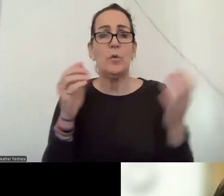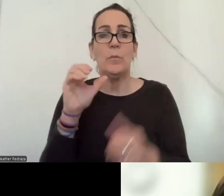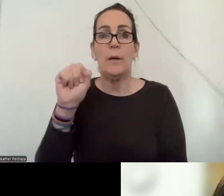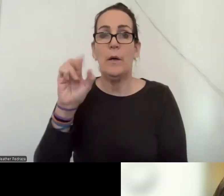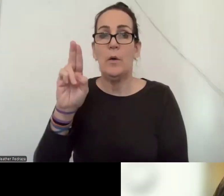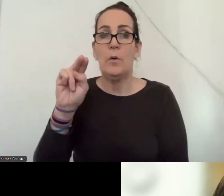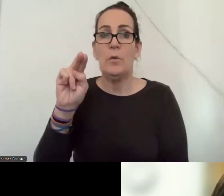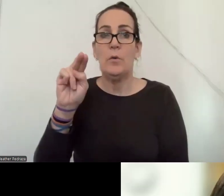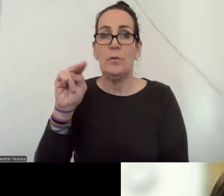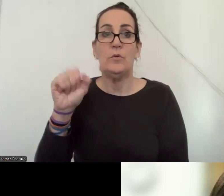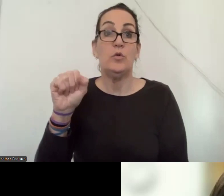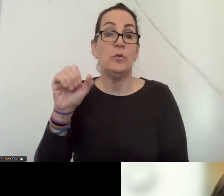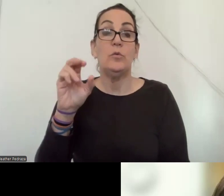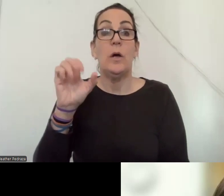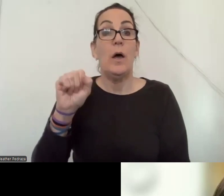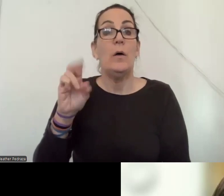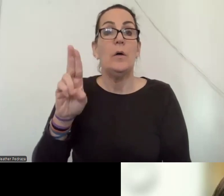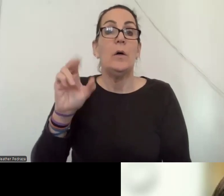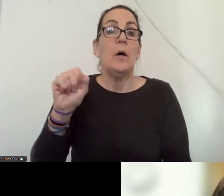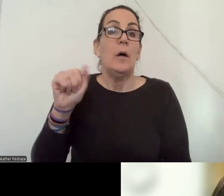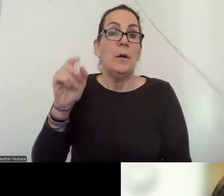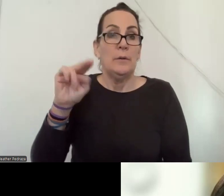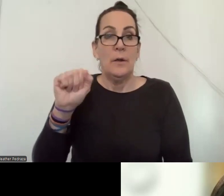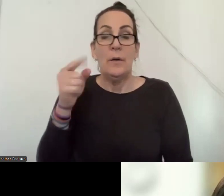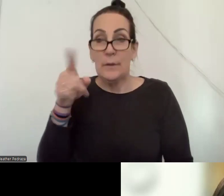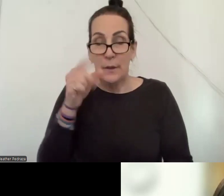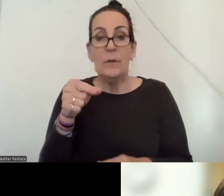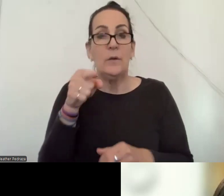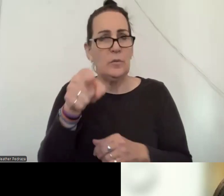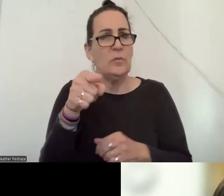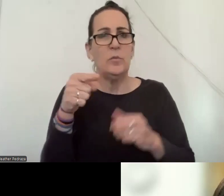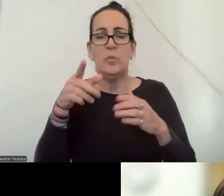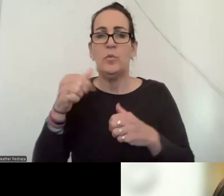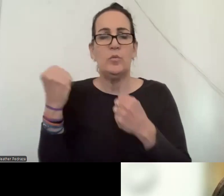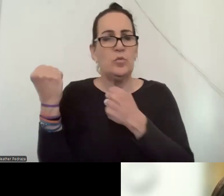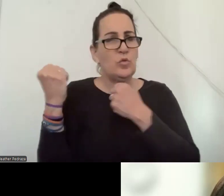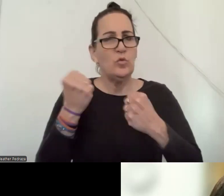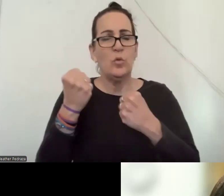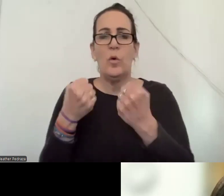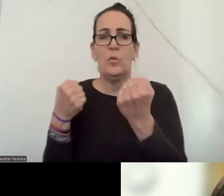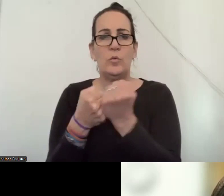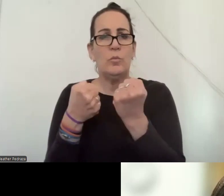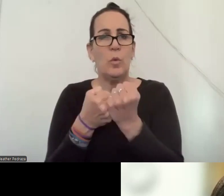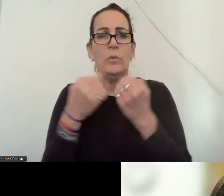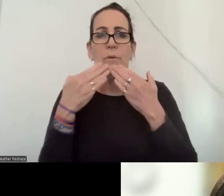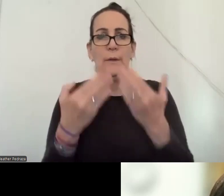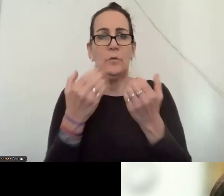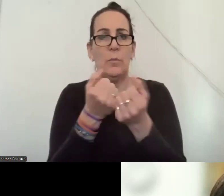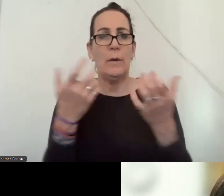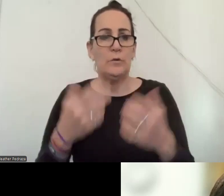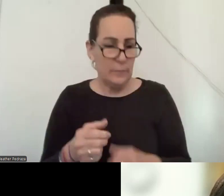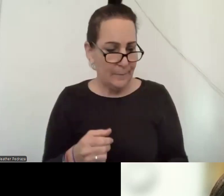your continued leadership and engagement and dedication. With that, we